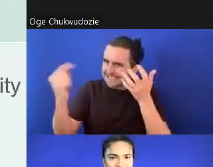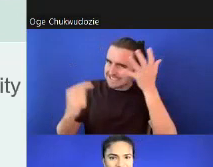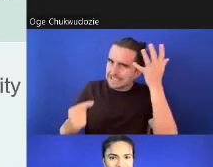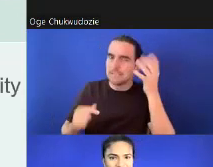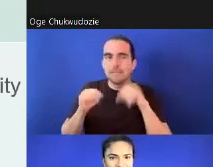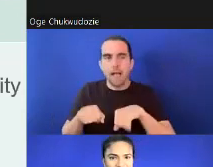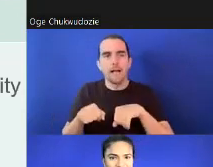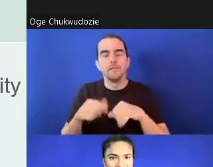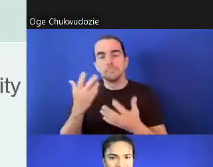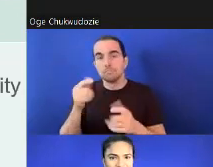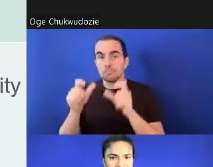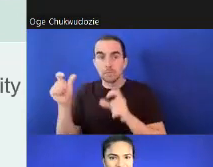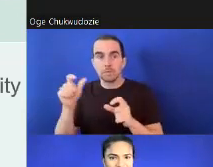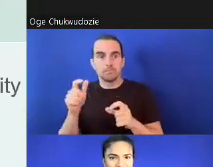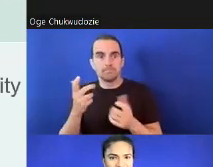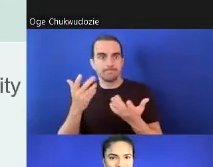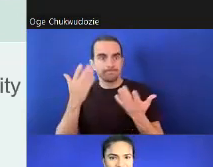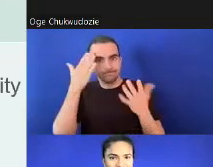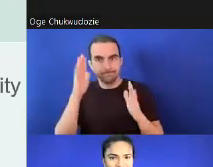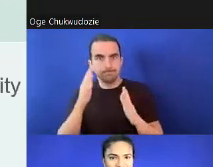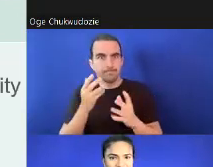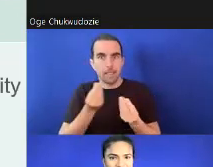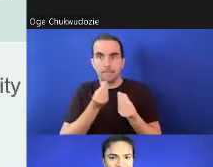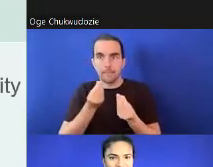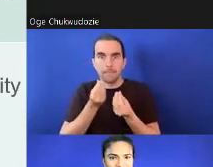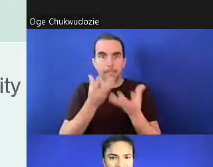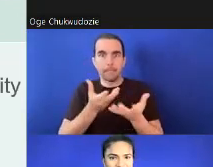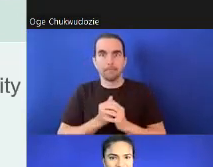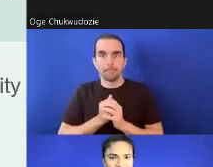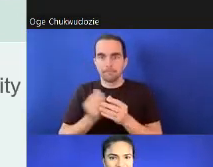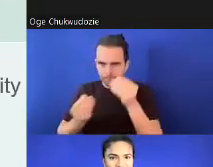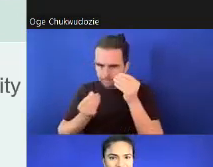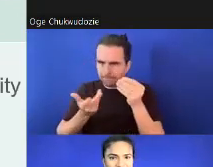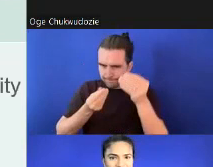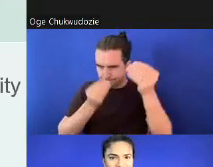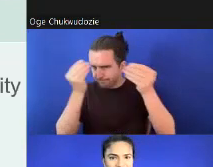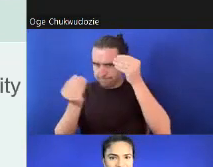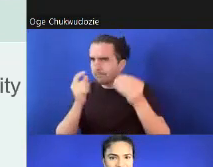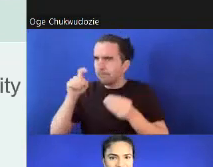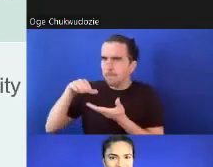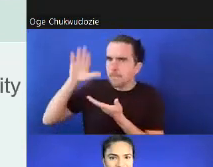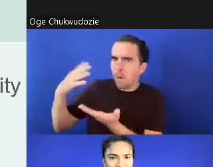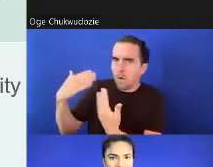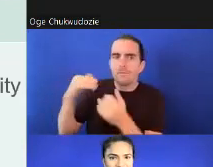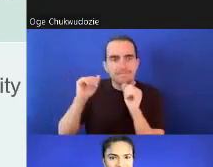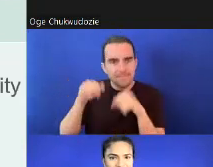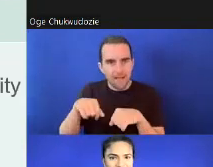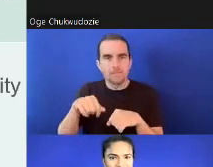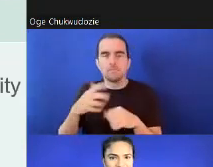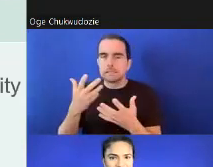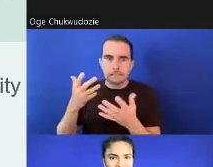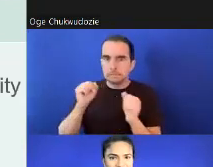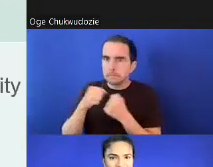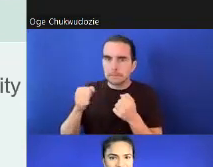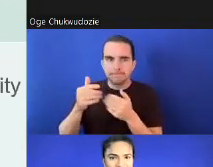further clarifications. Then we also have community committee or beneficiary reference groups. These are a group of people